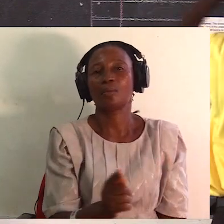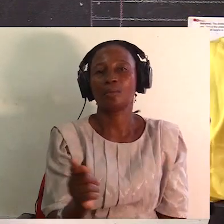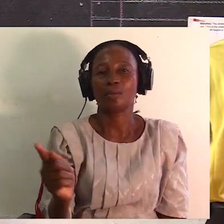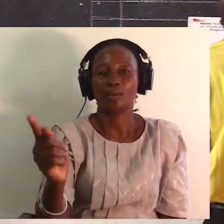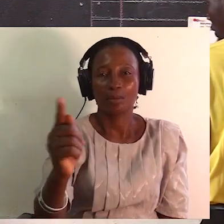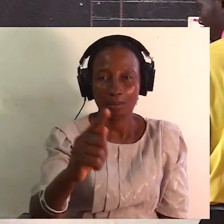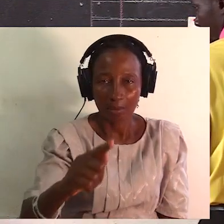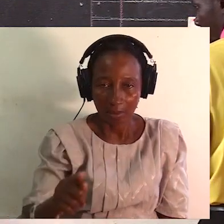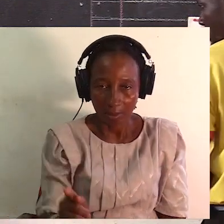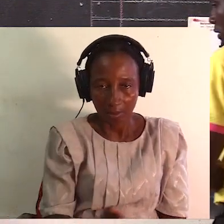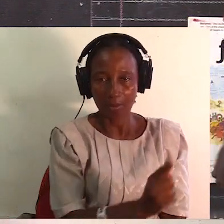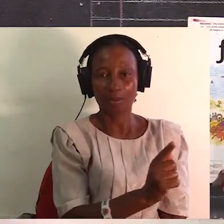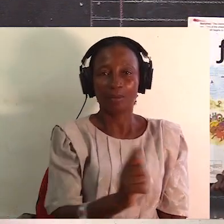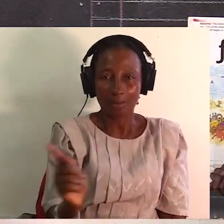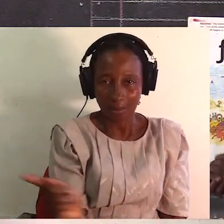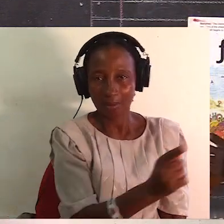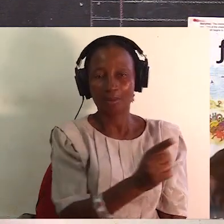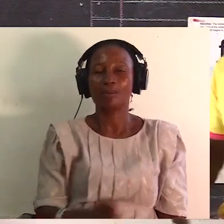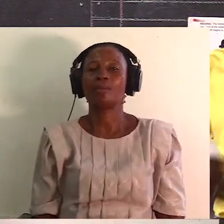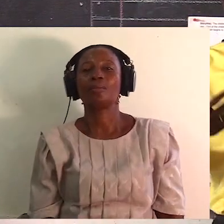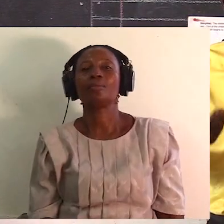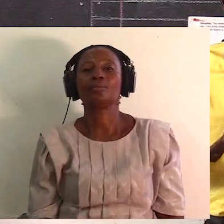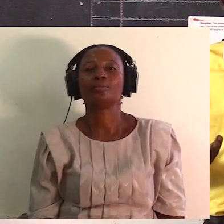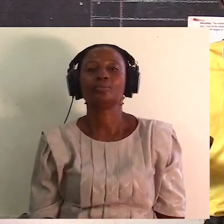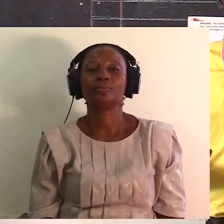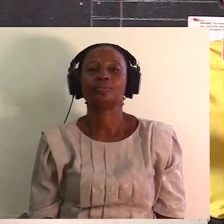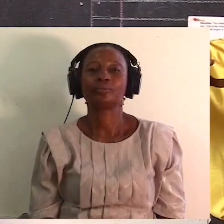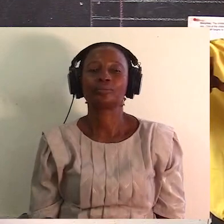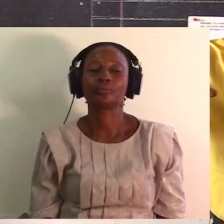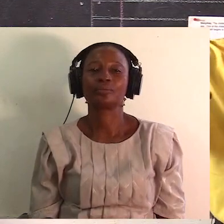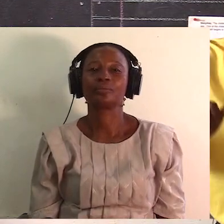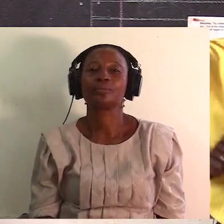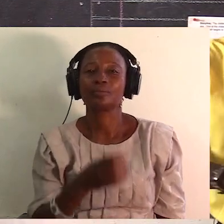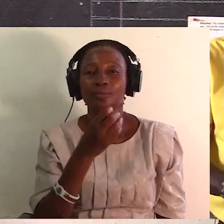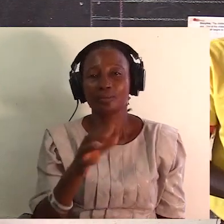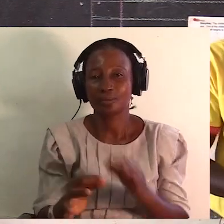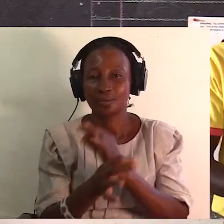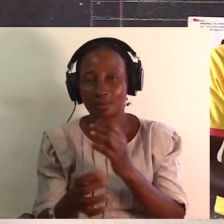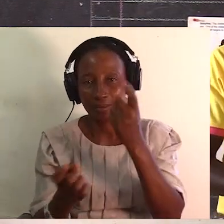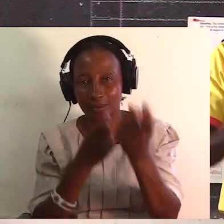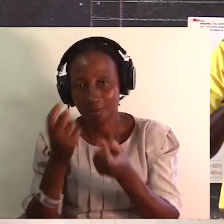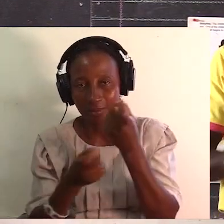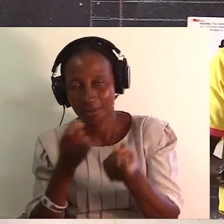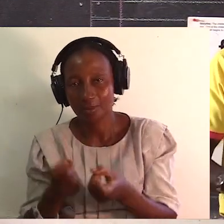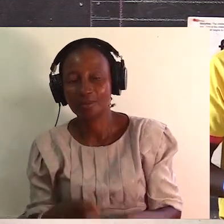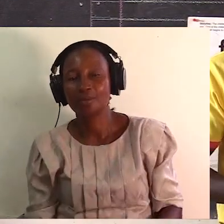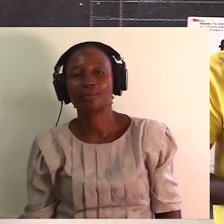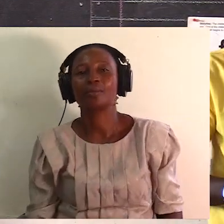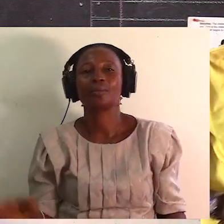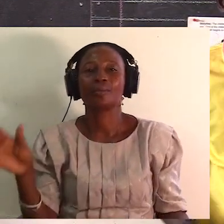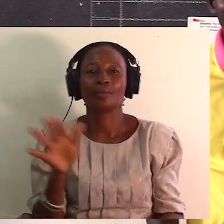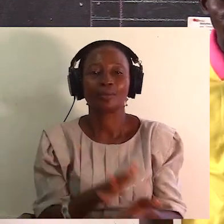curve, and across. Now I'll be saying it while I observe you doing it. On your